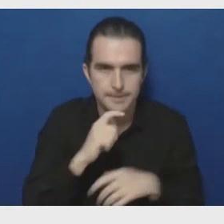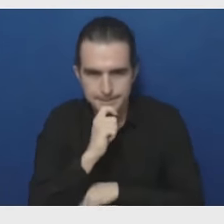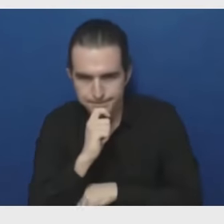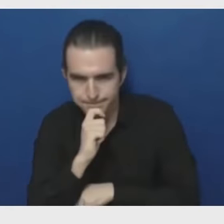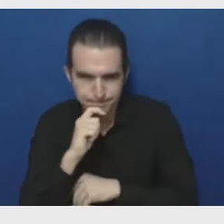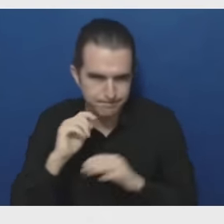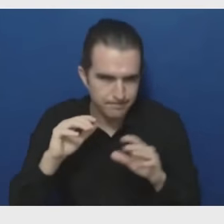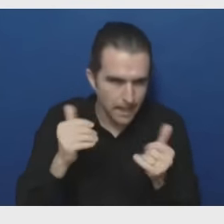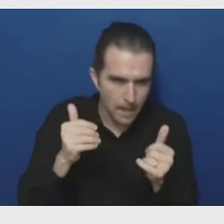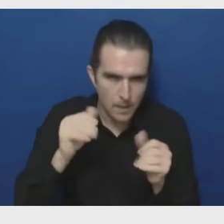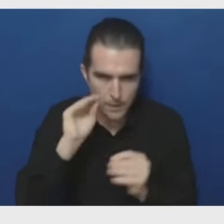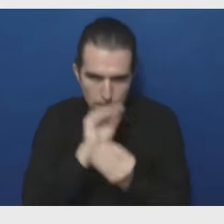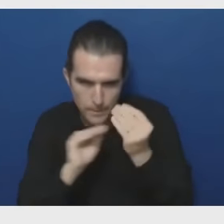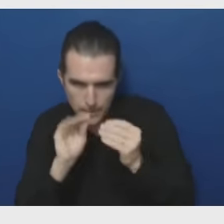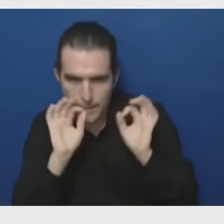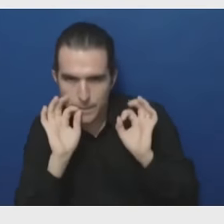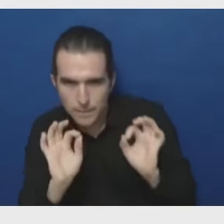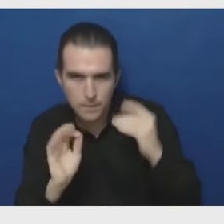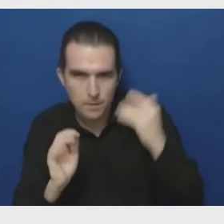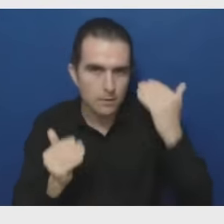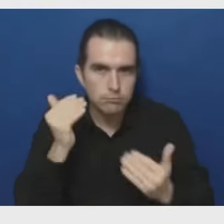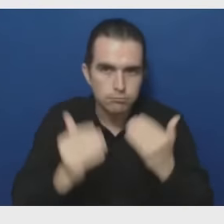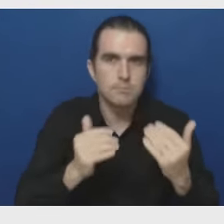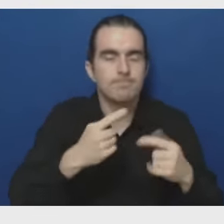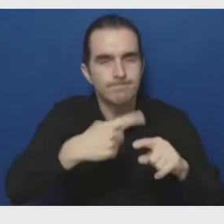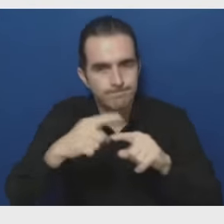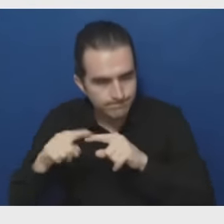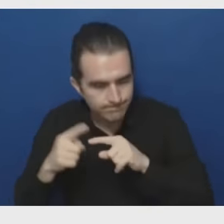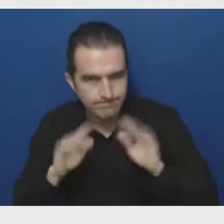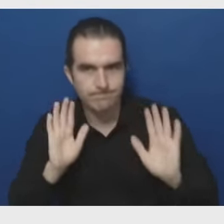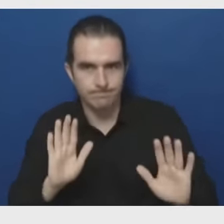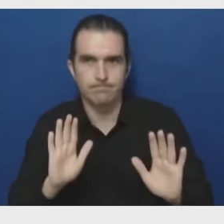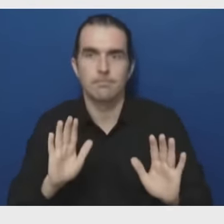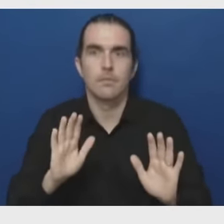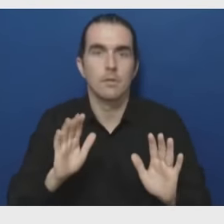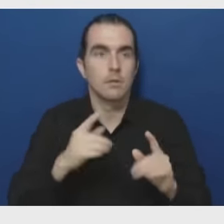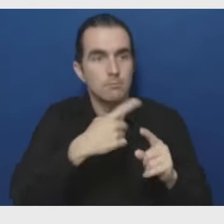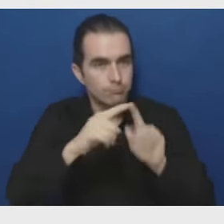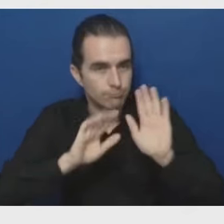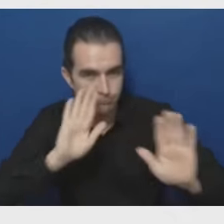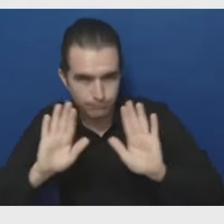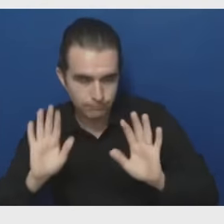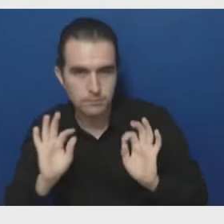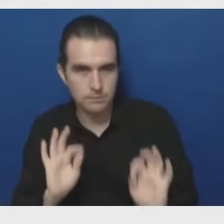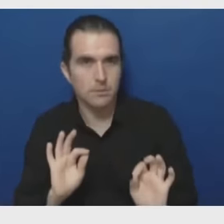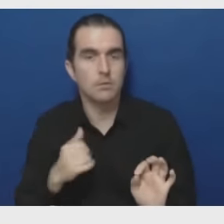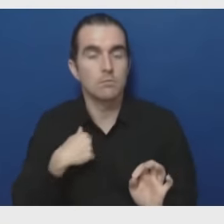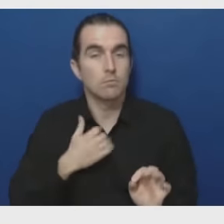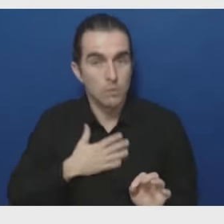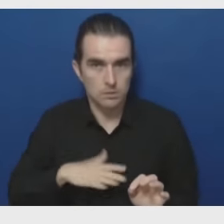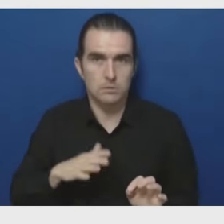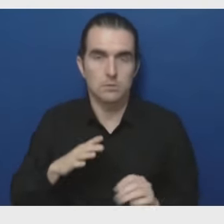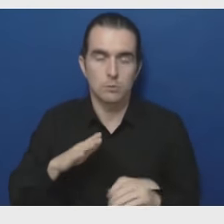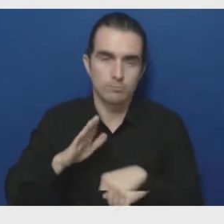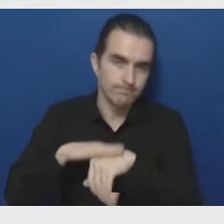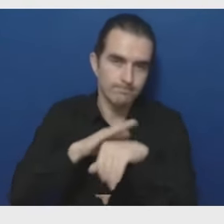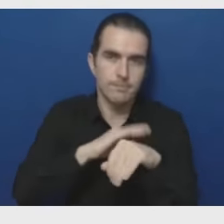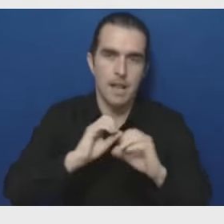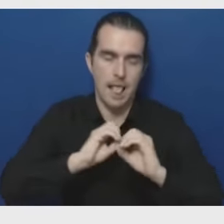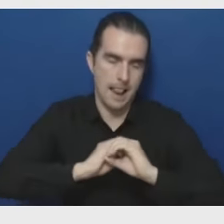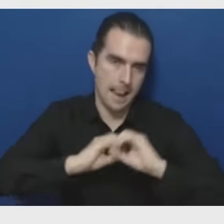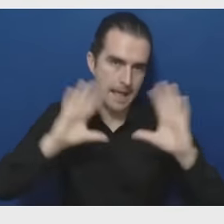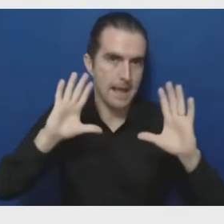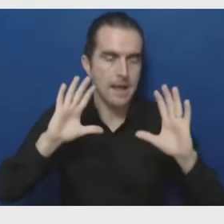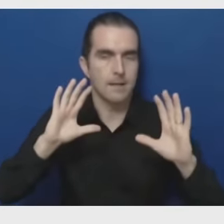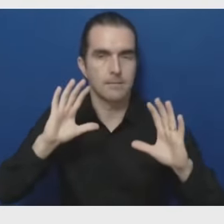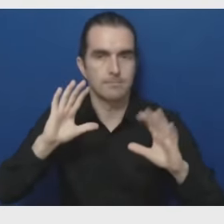for clear understanding of what exactly finance terms are. Just to conclude, I think important and very important to